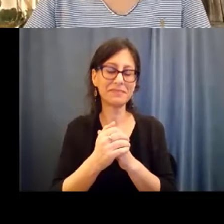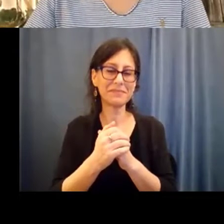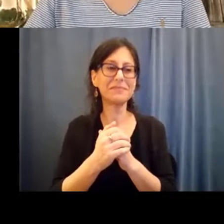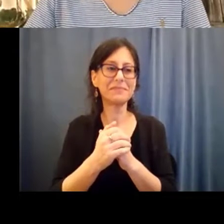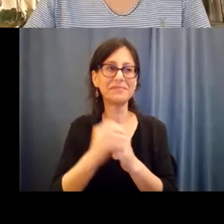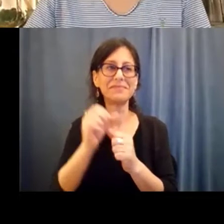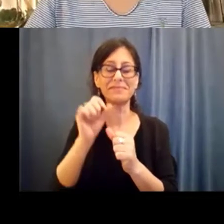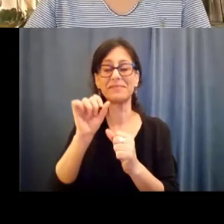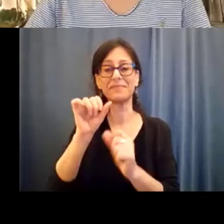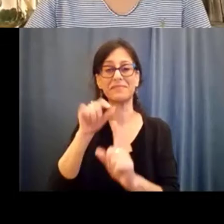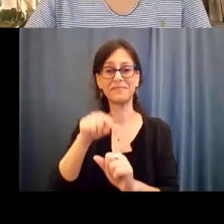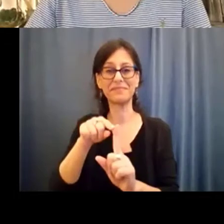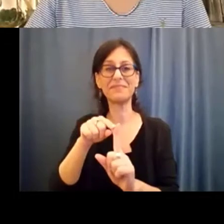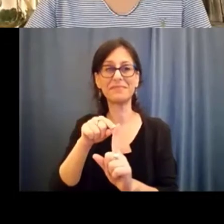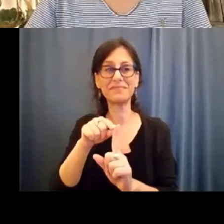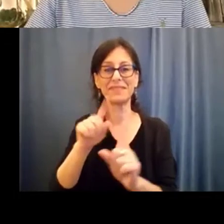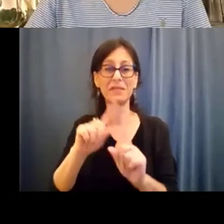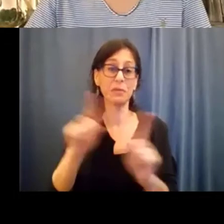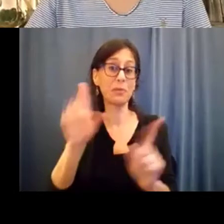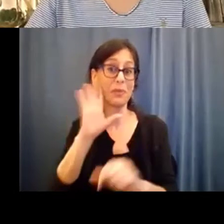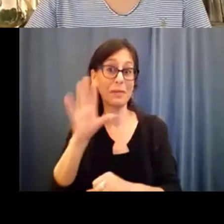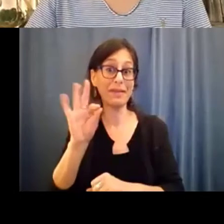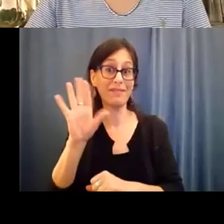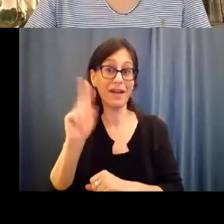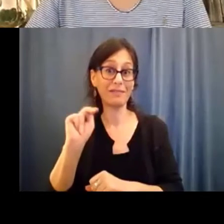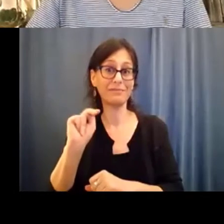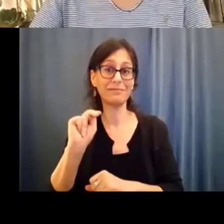let's do something?